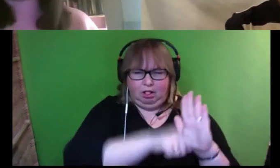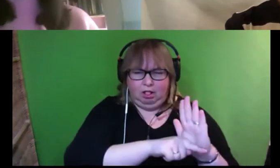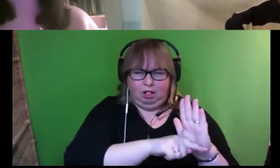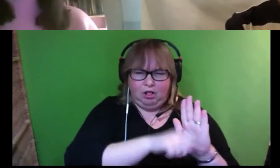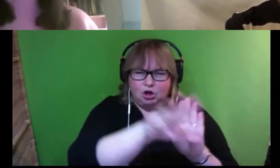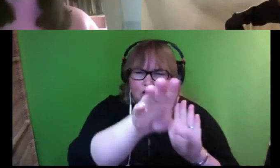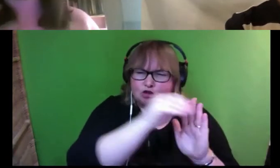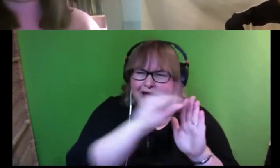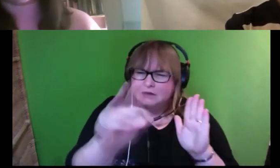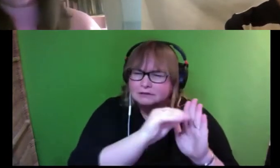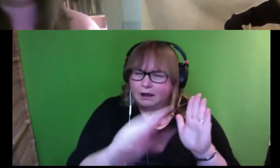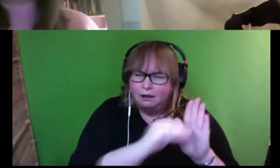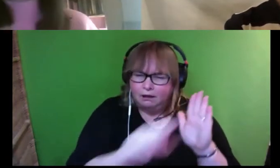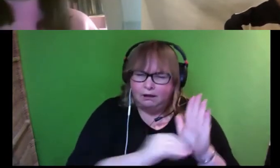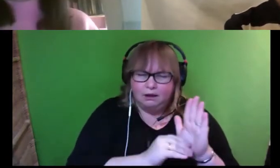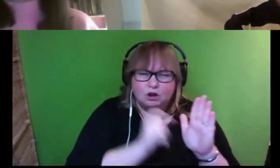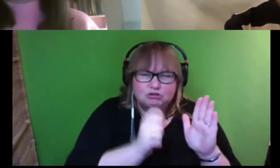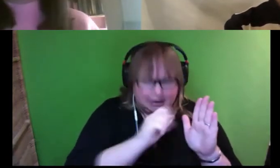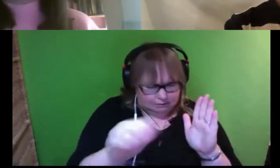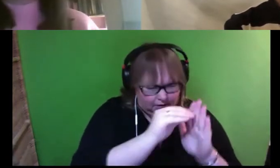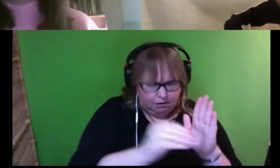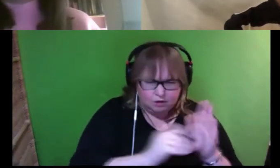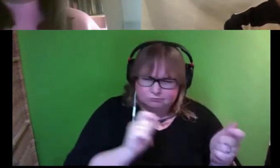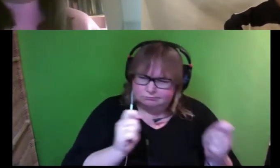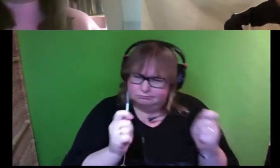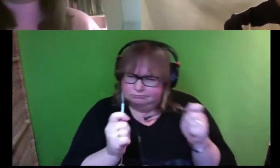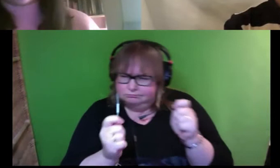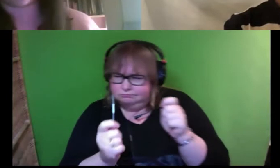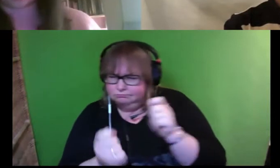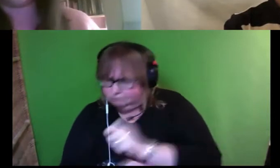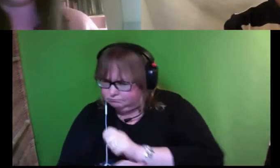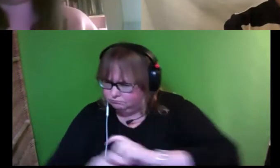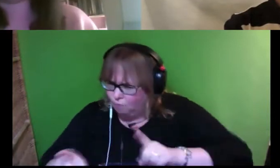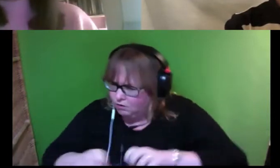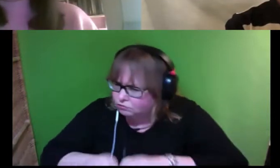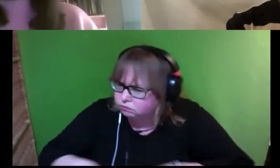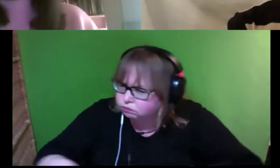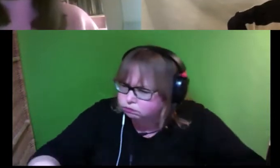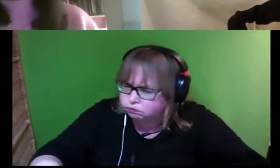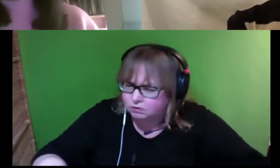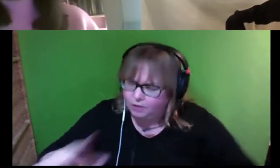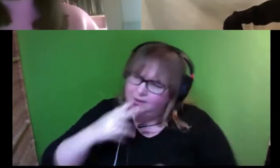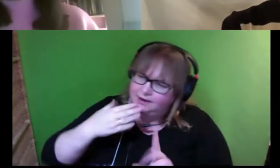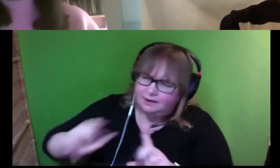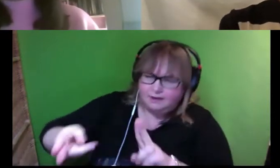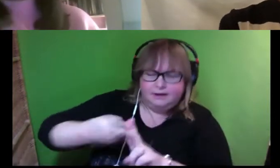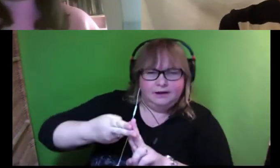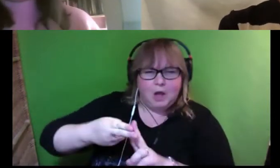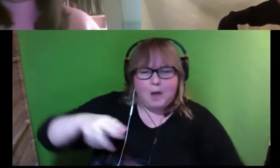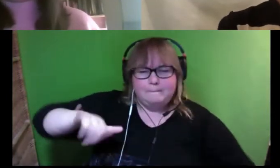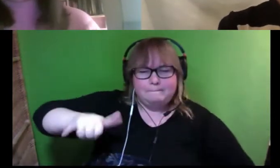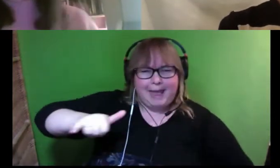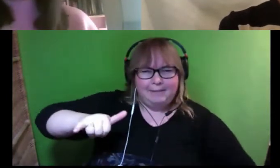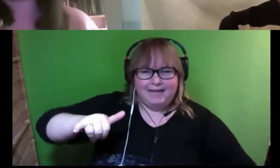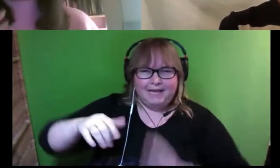fresh and hopefully long-term collaboration called Maybetude. And I think, you know, all